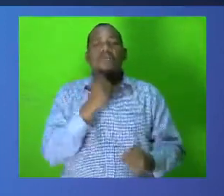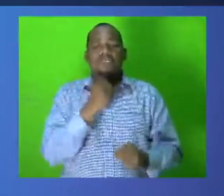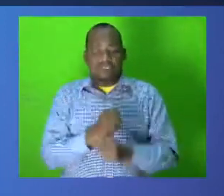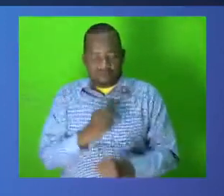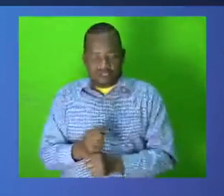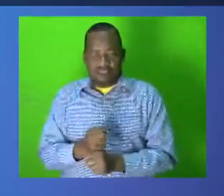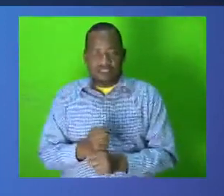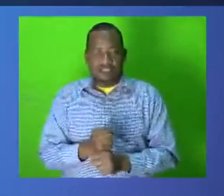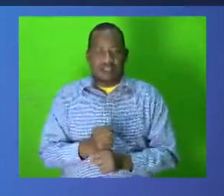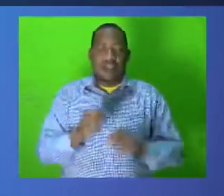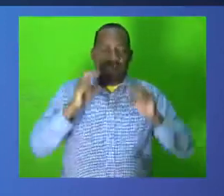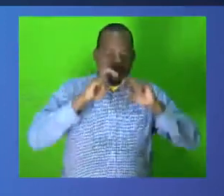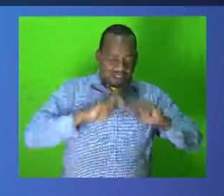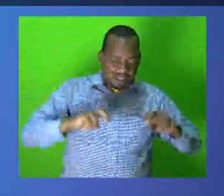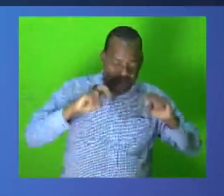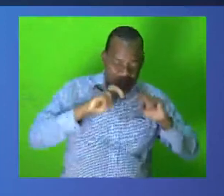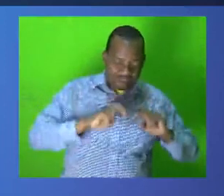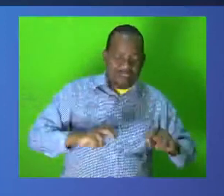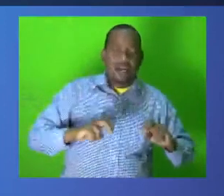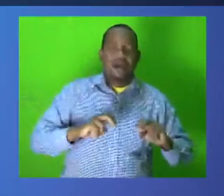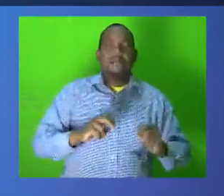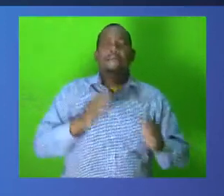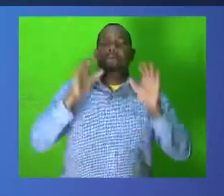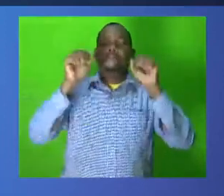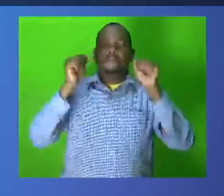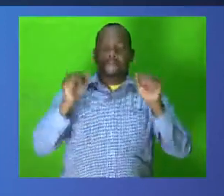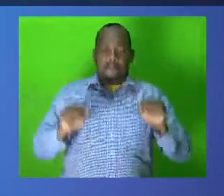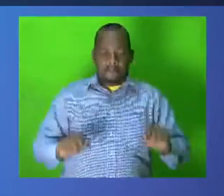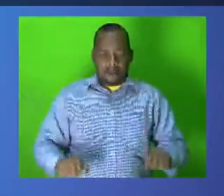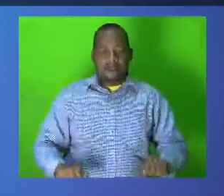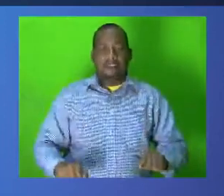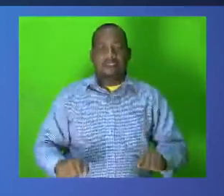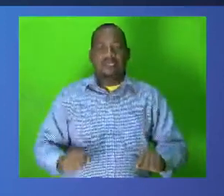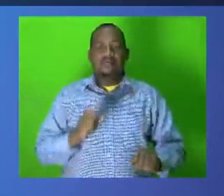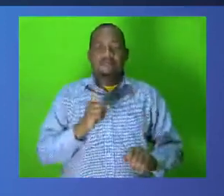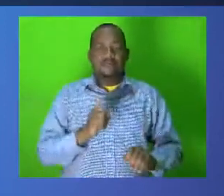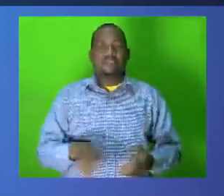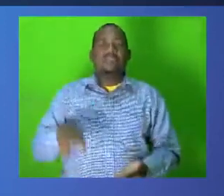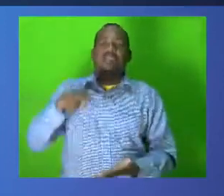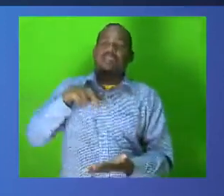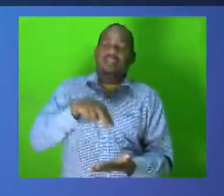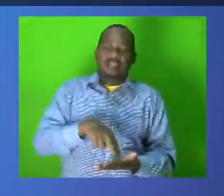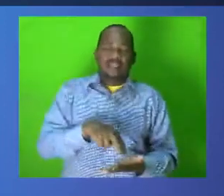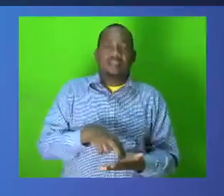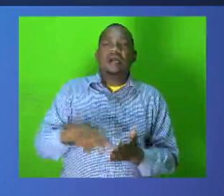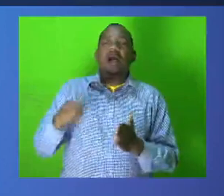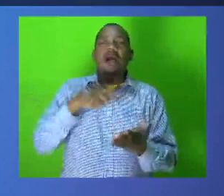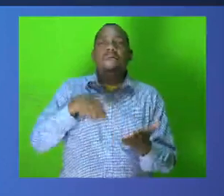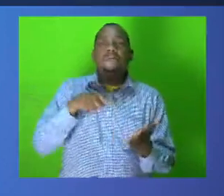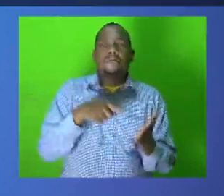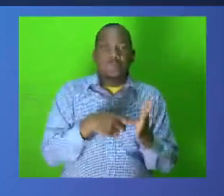being not free from personal interest. Should be work with in the field is not is a